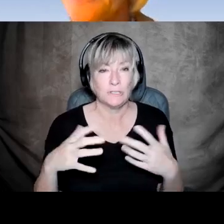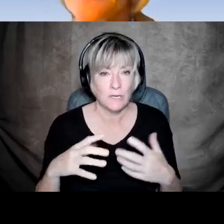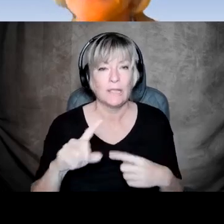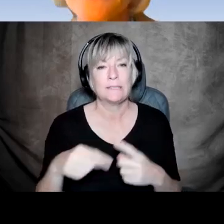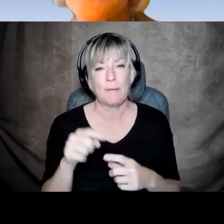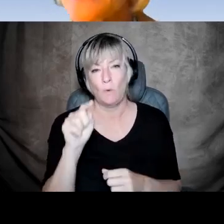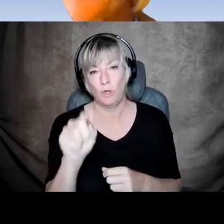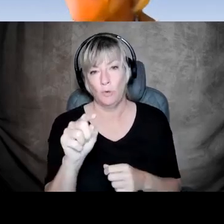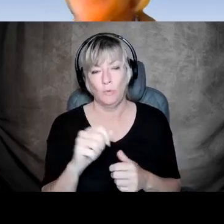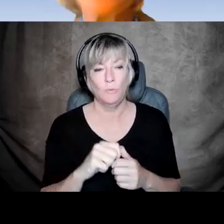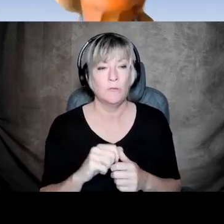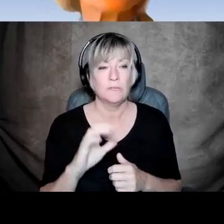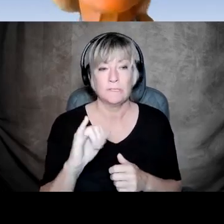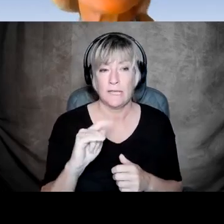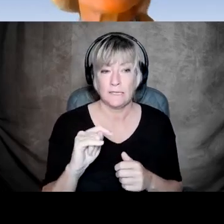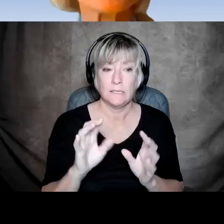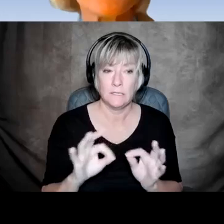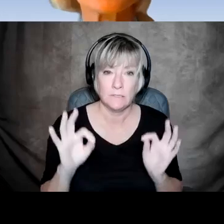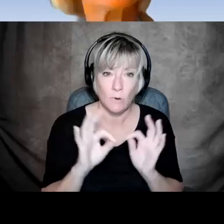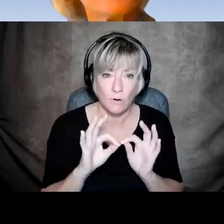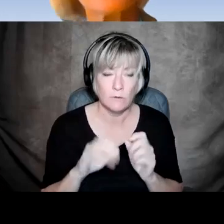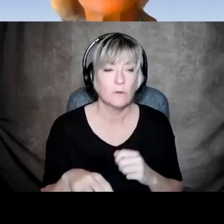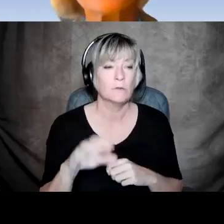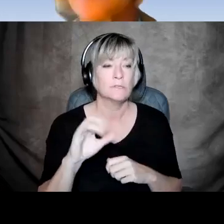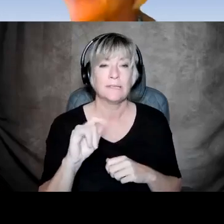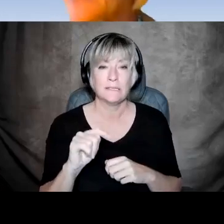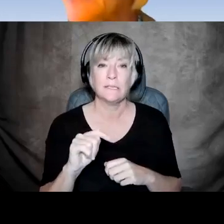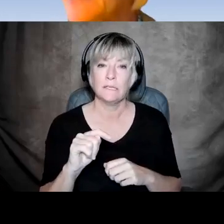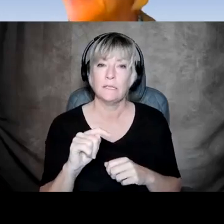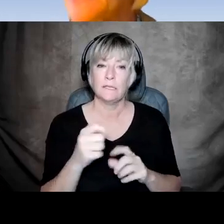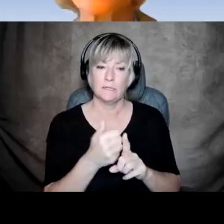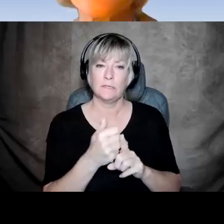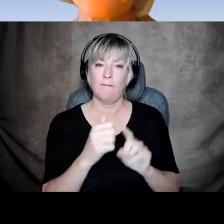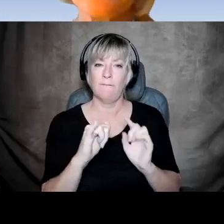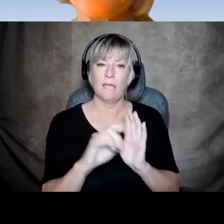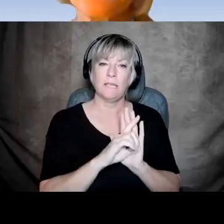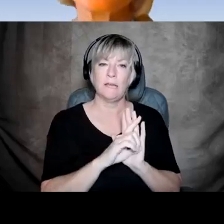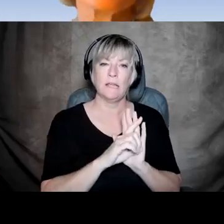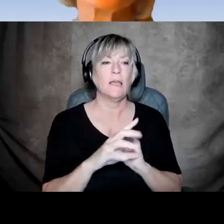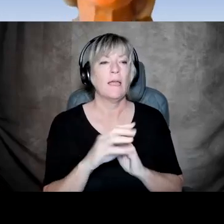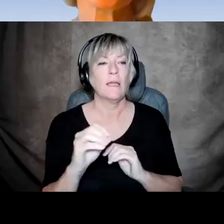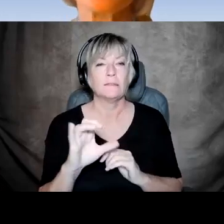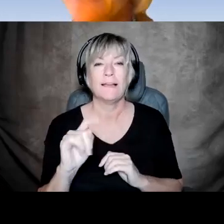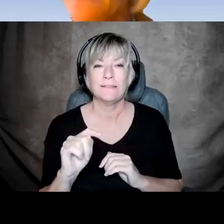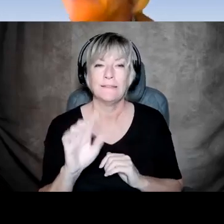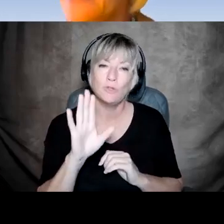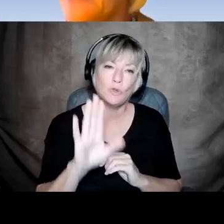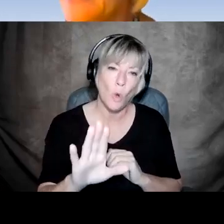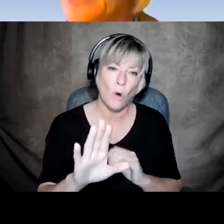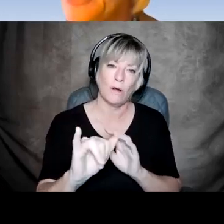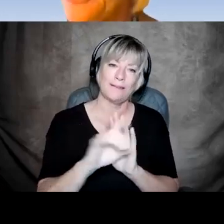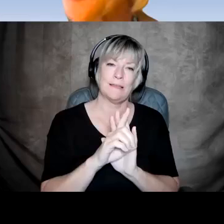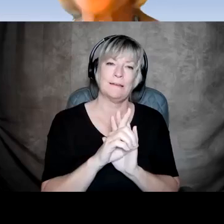you. CIT matters, CIT is an identity, and CIT, it's your